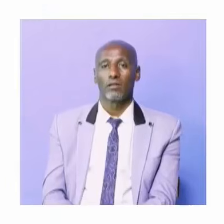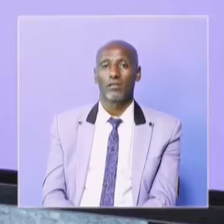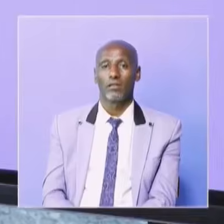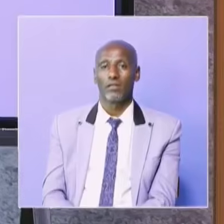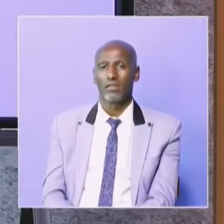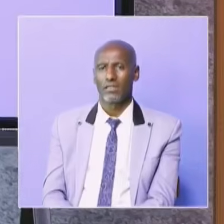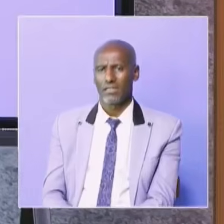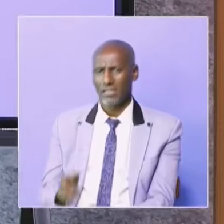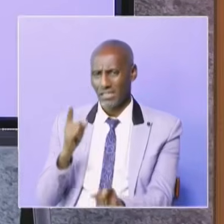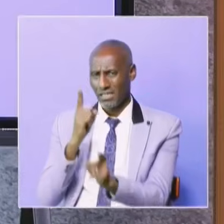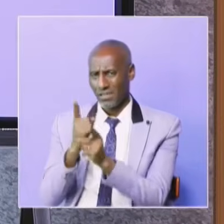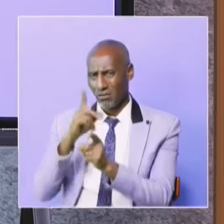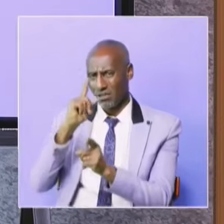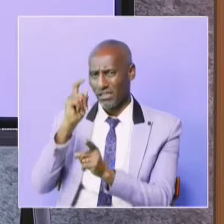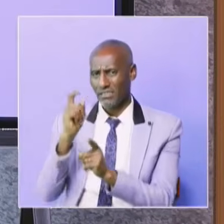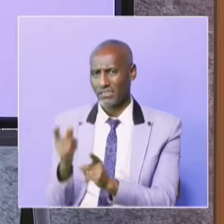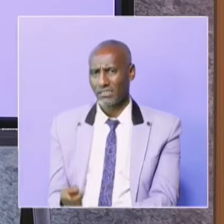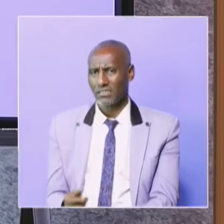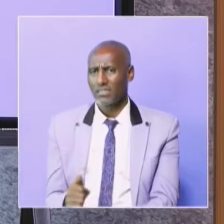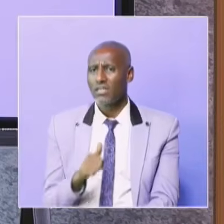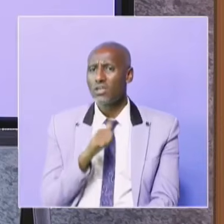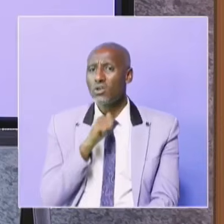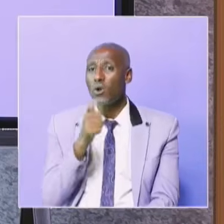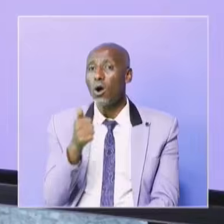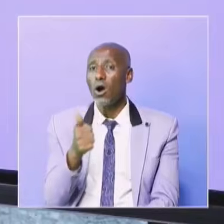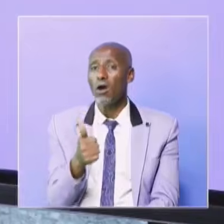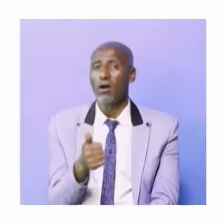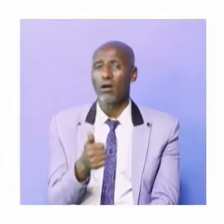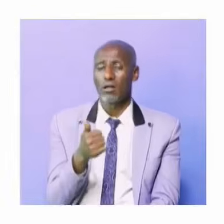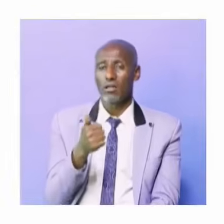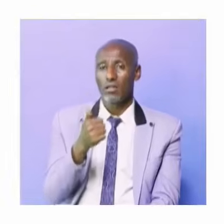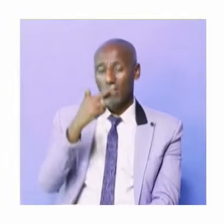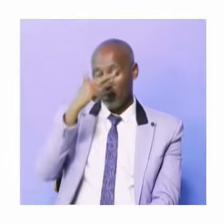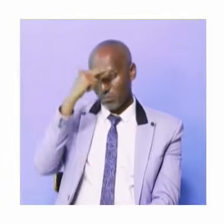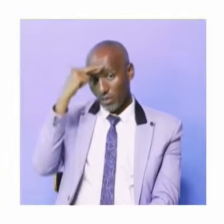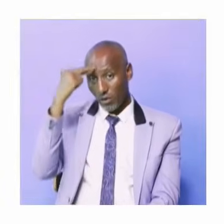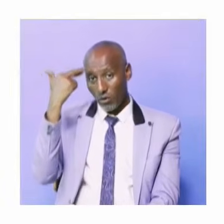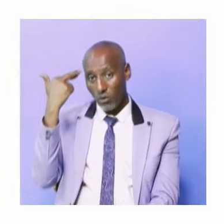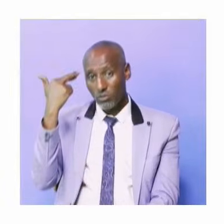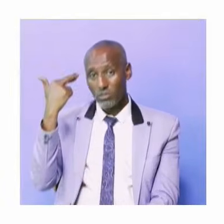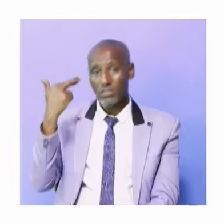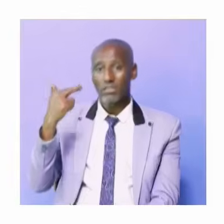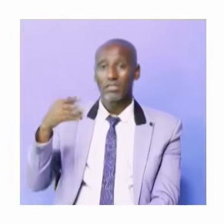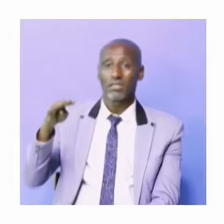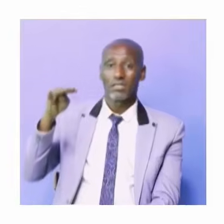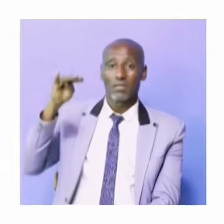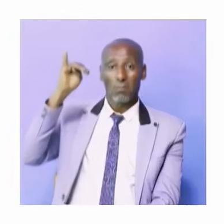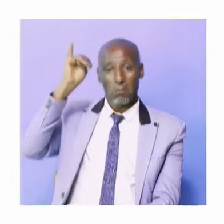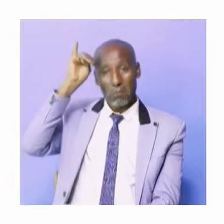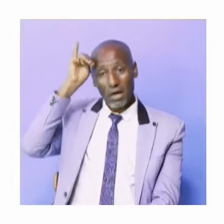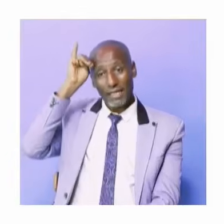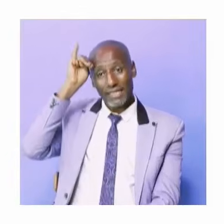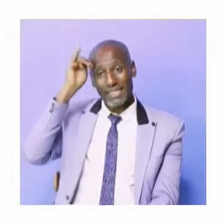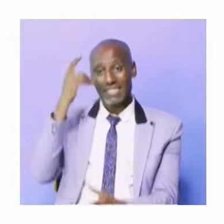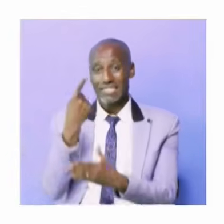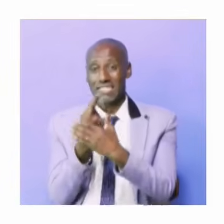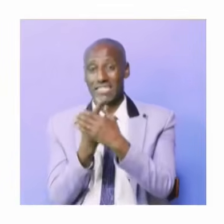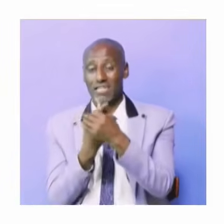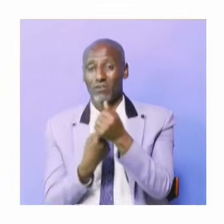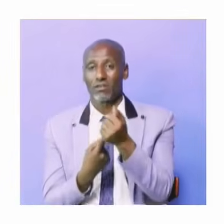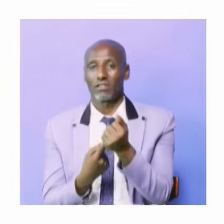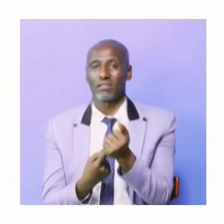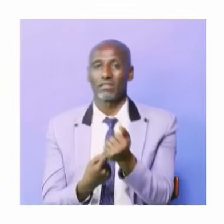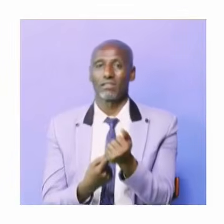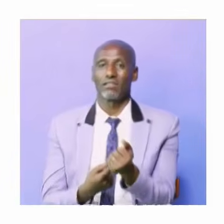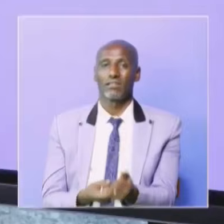Is it correct? No, it's not. Because when we say Mark is what? Singular. So how